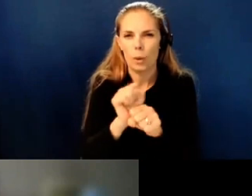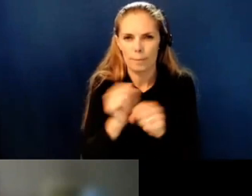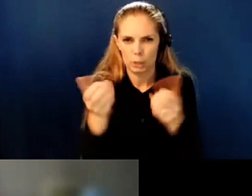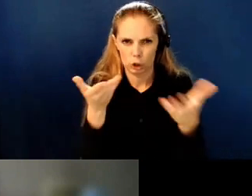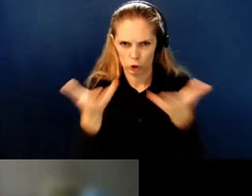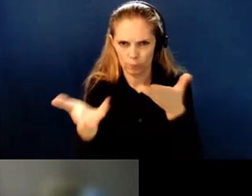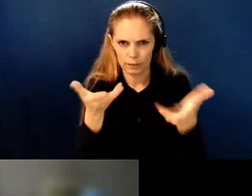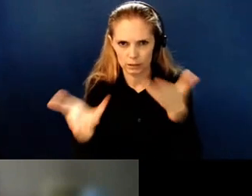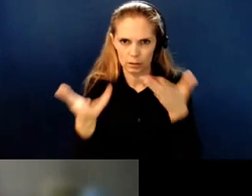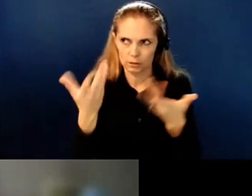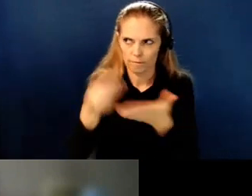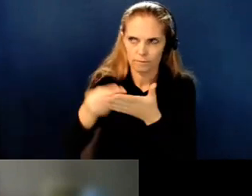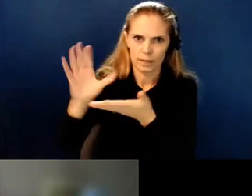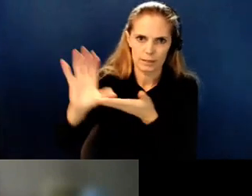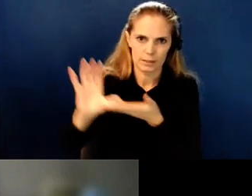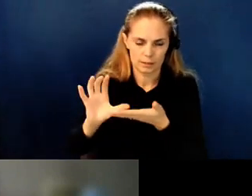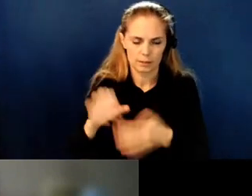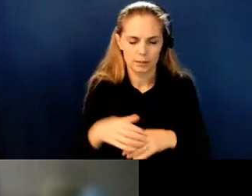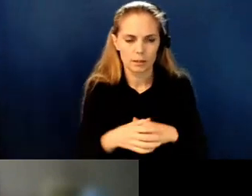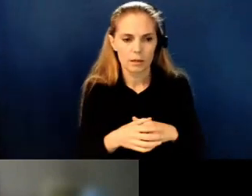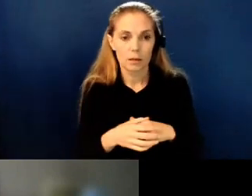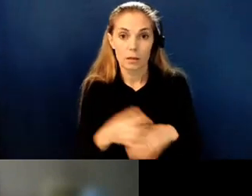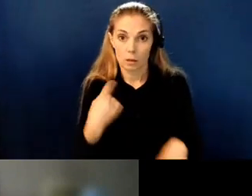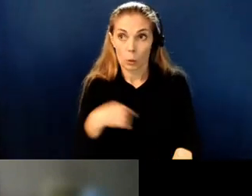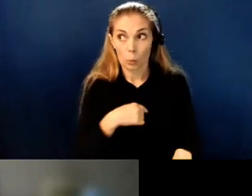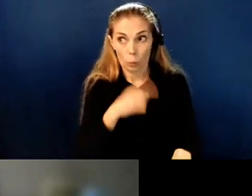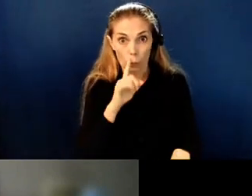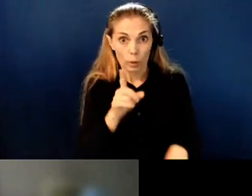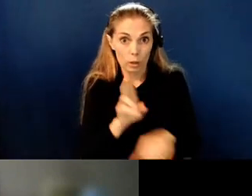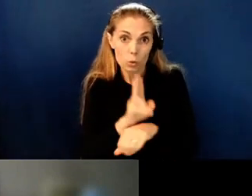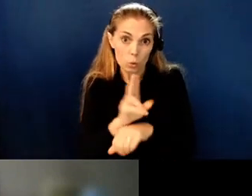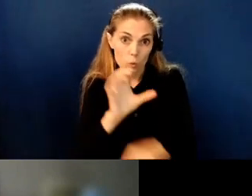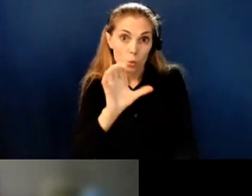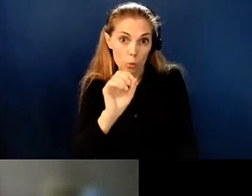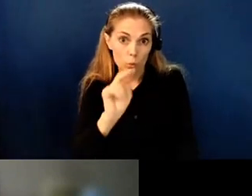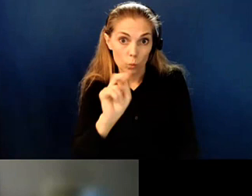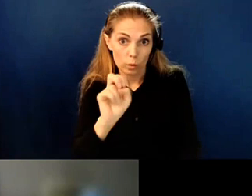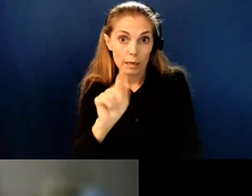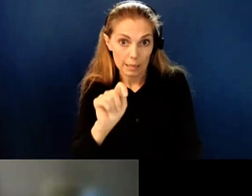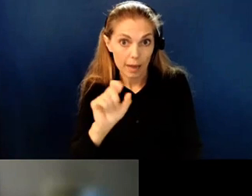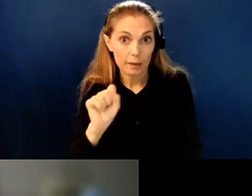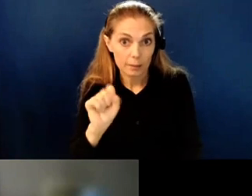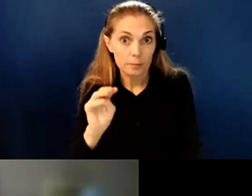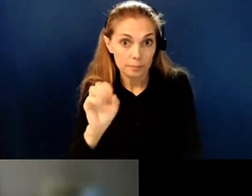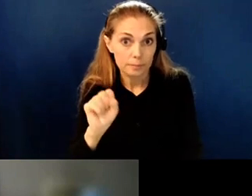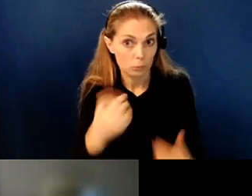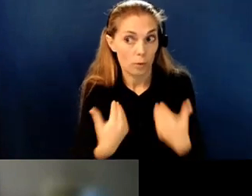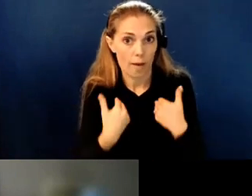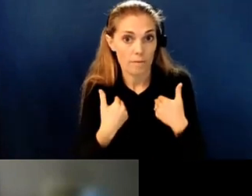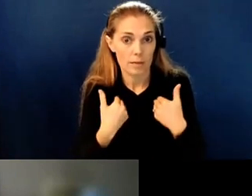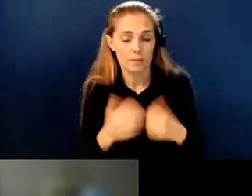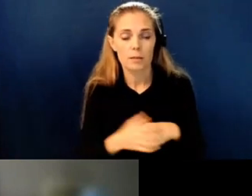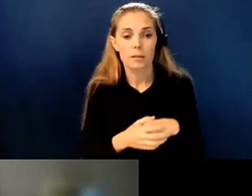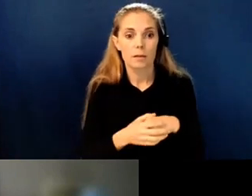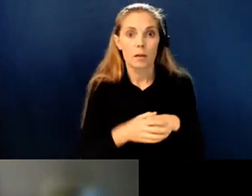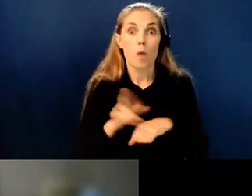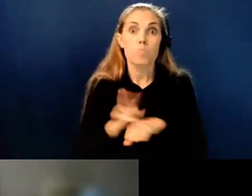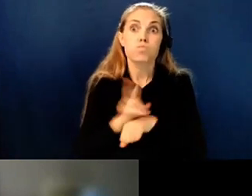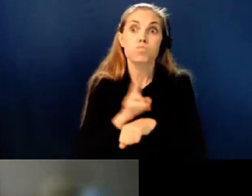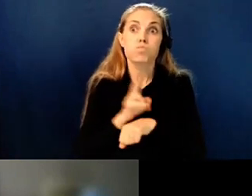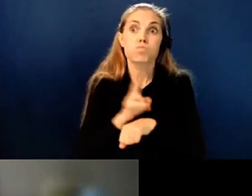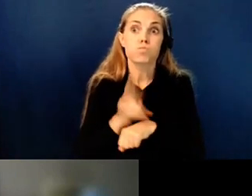currently already using Connect. We do have it. We haven't been using it too much. I know there's a lot of